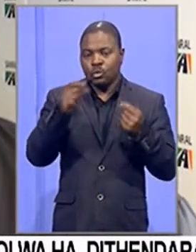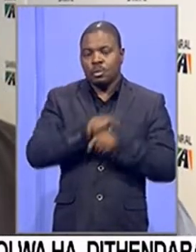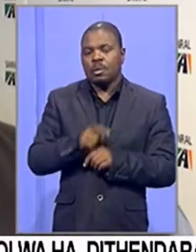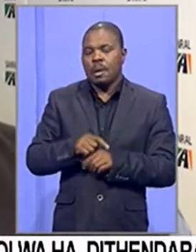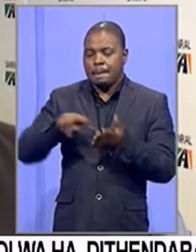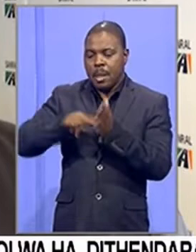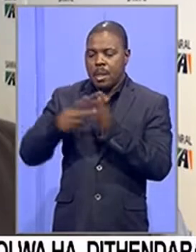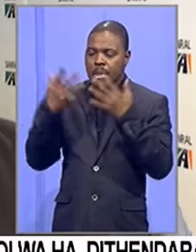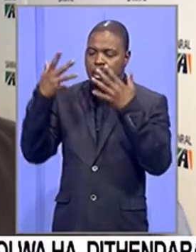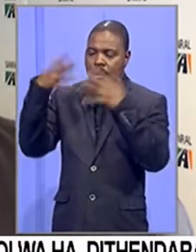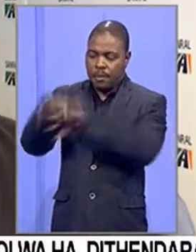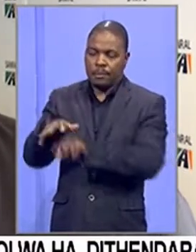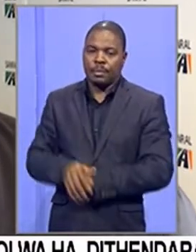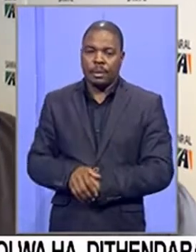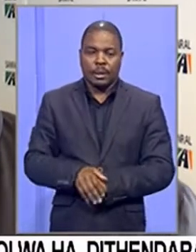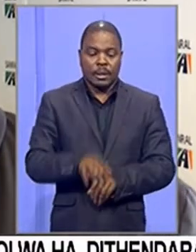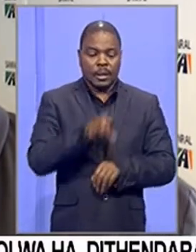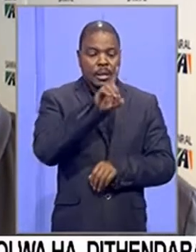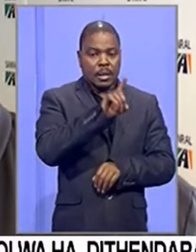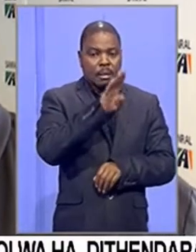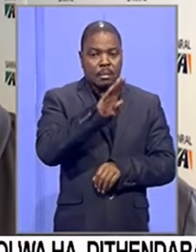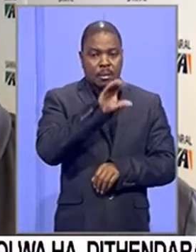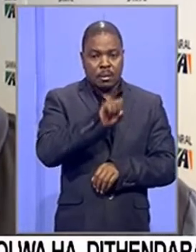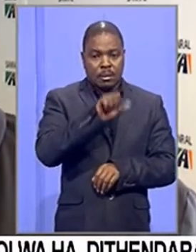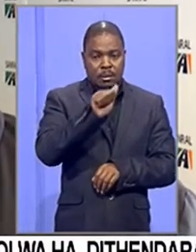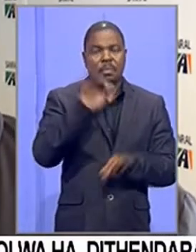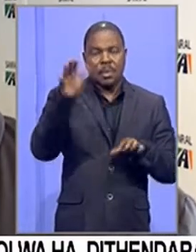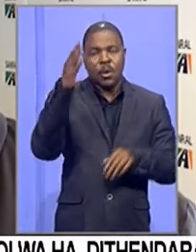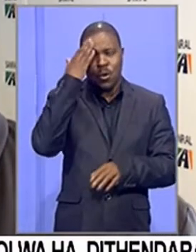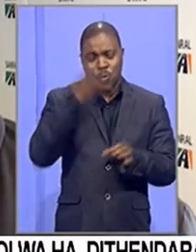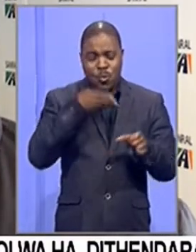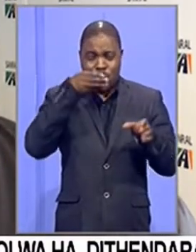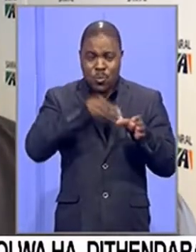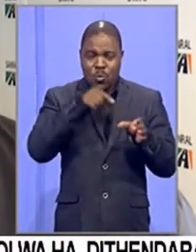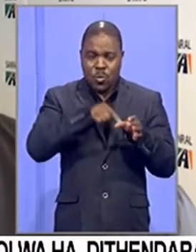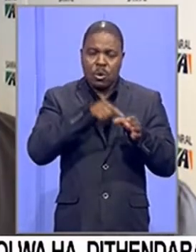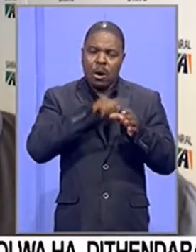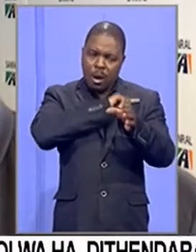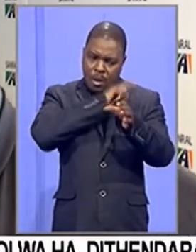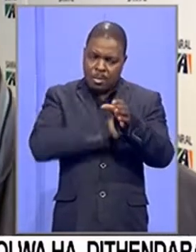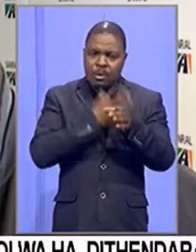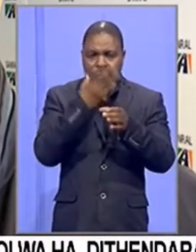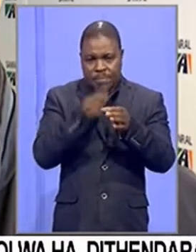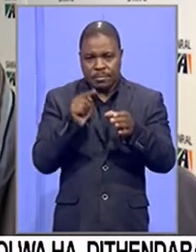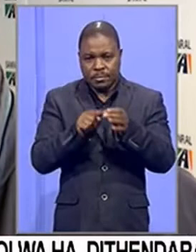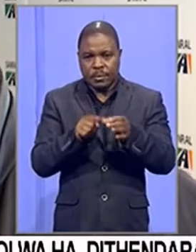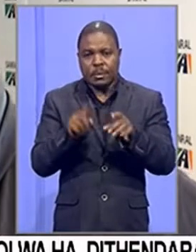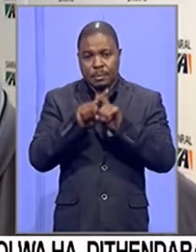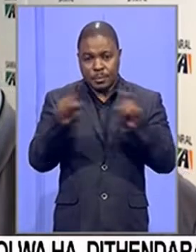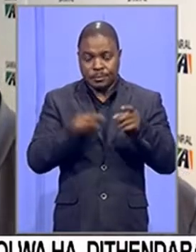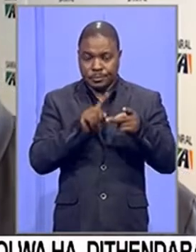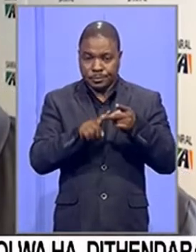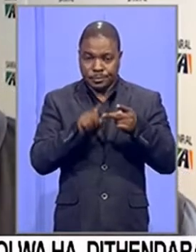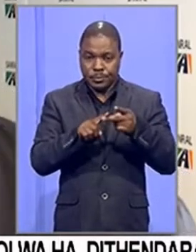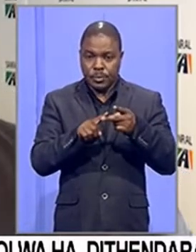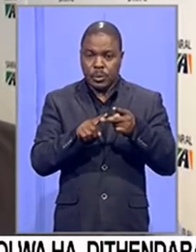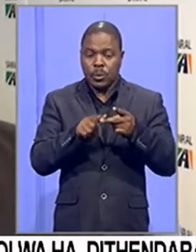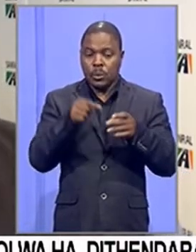plan. So DBSA is known for its capacity, but they do have also